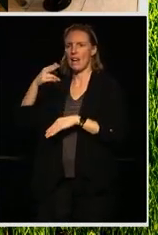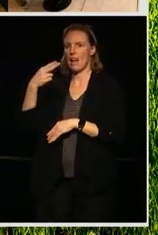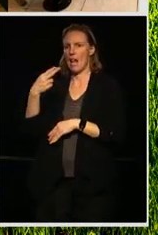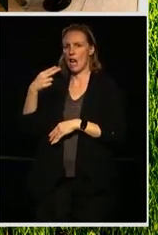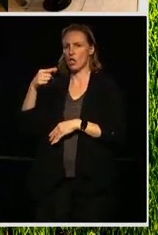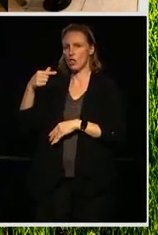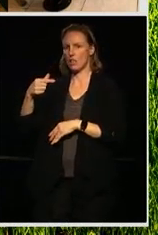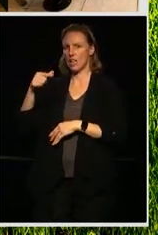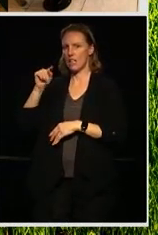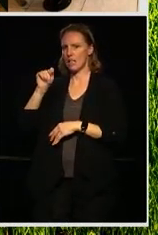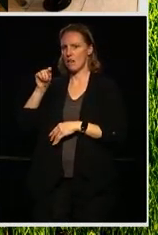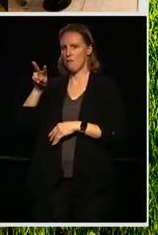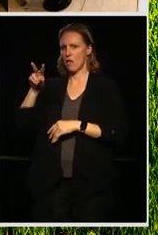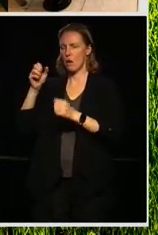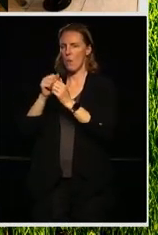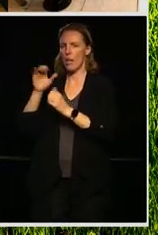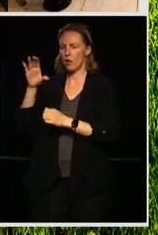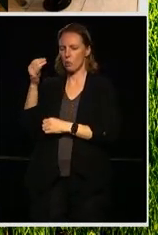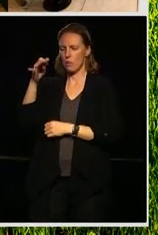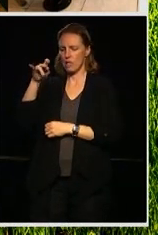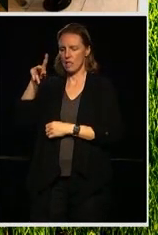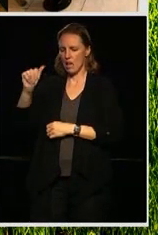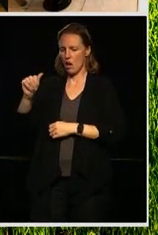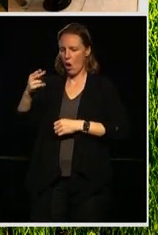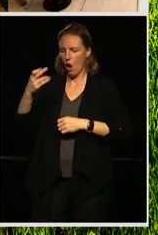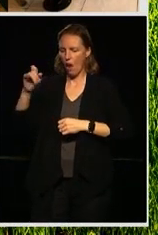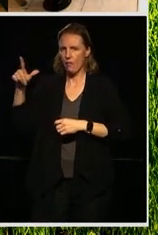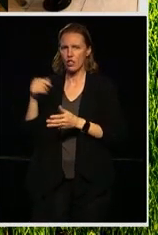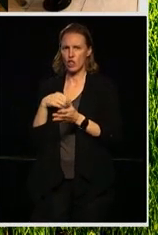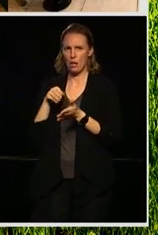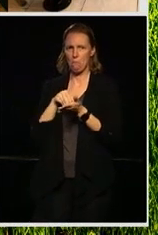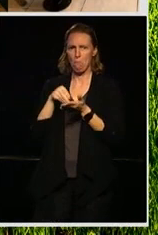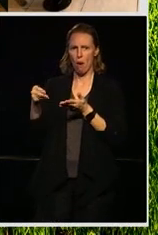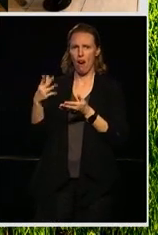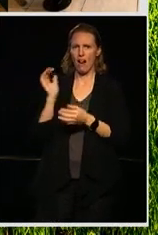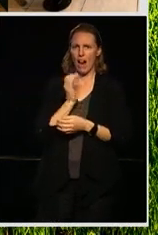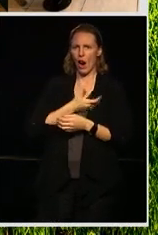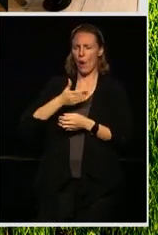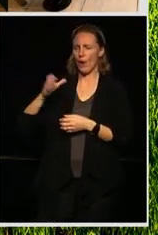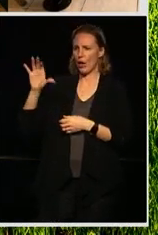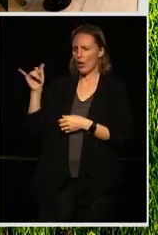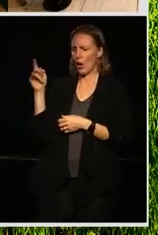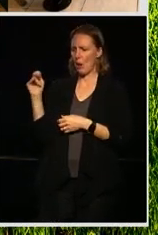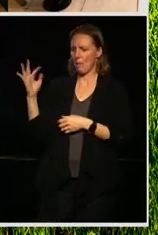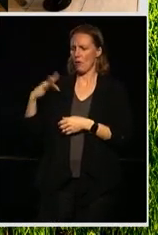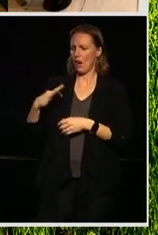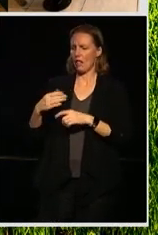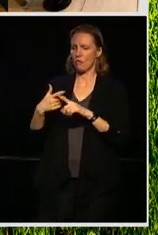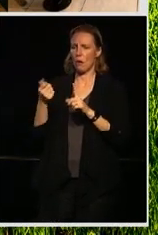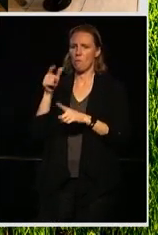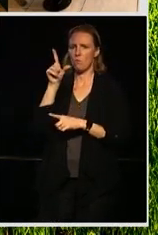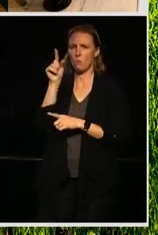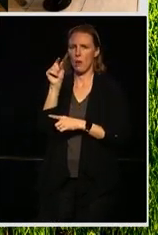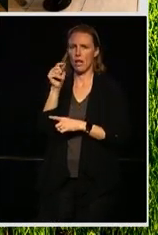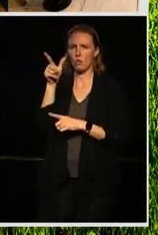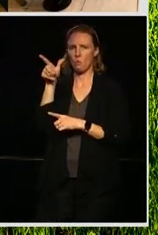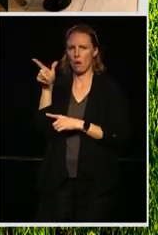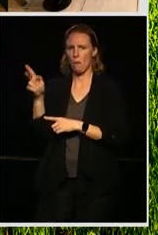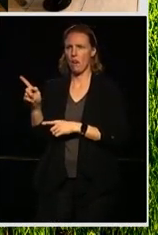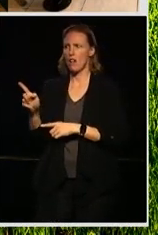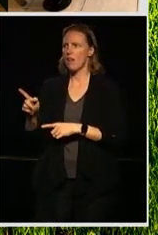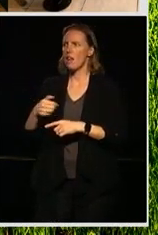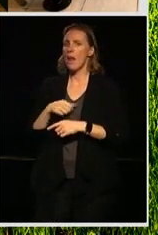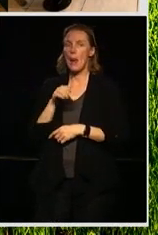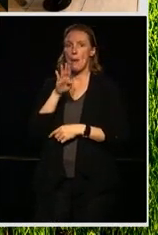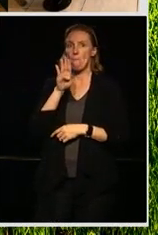with Christina Hall. She bought our carbon credits from 2021, which we'll get into later. BMW has rolled out their